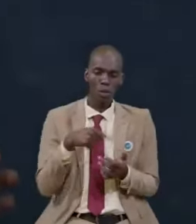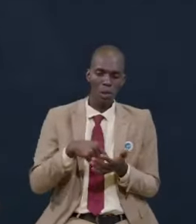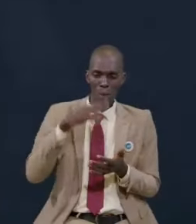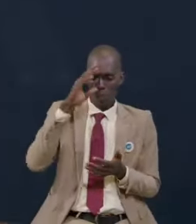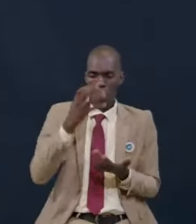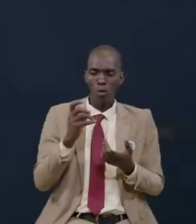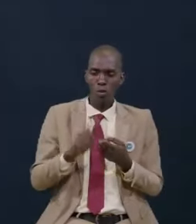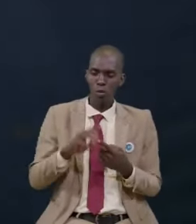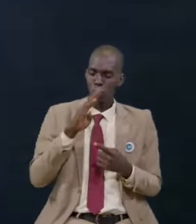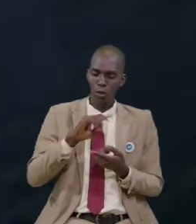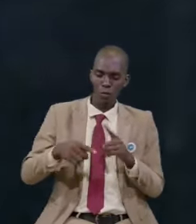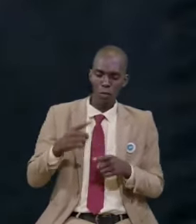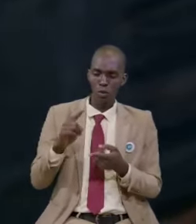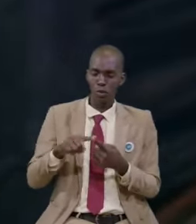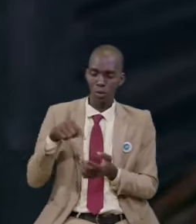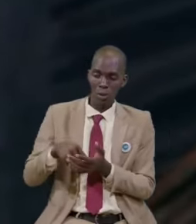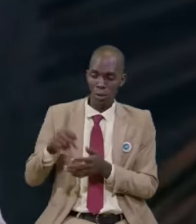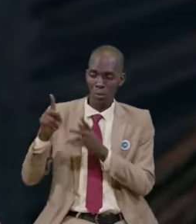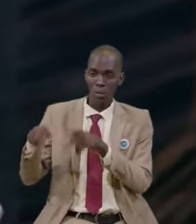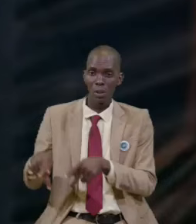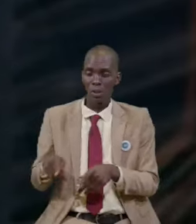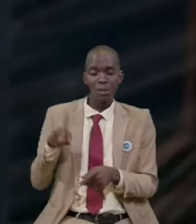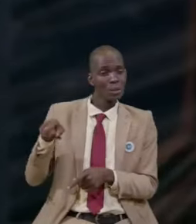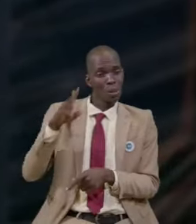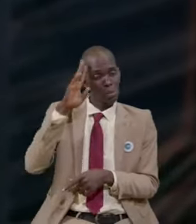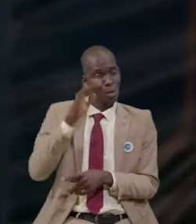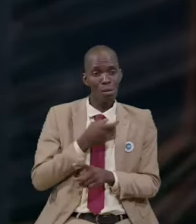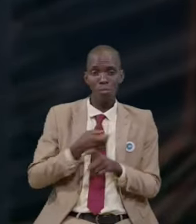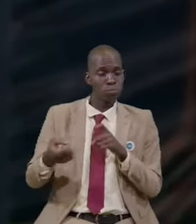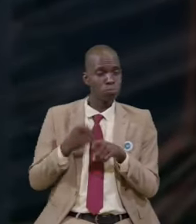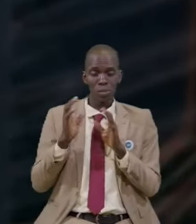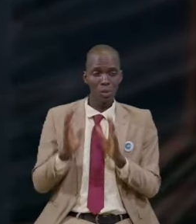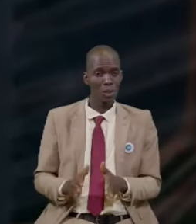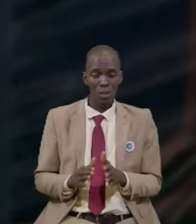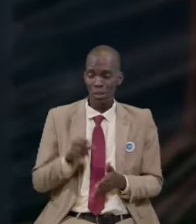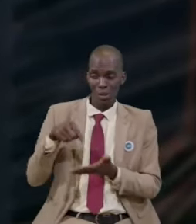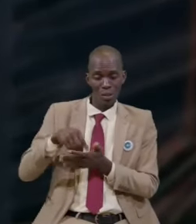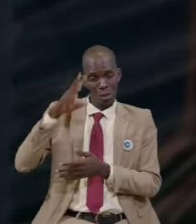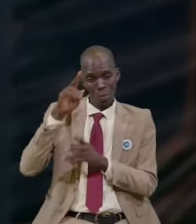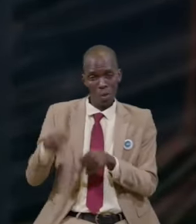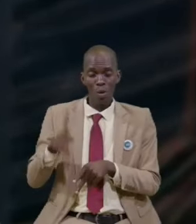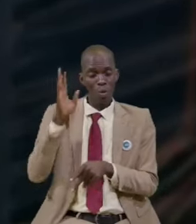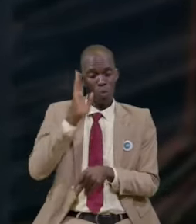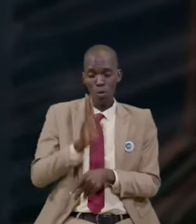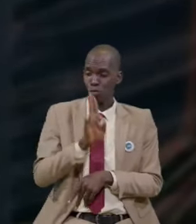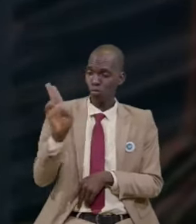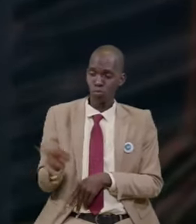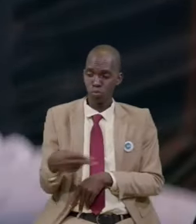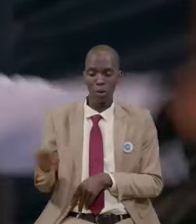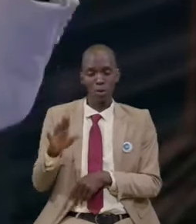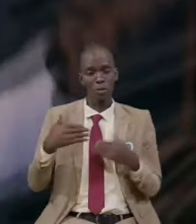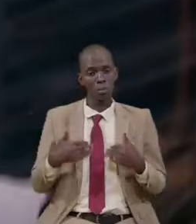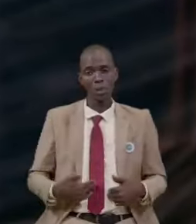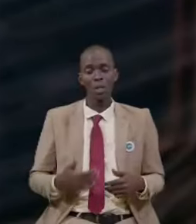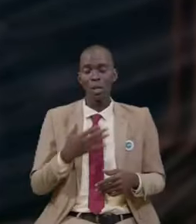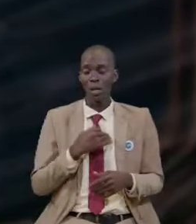man. That man is injurious. That man will misuse your body and then throw you away and